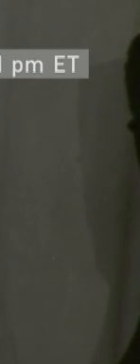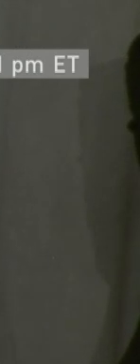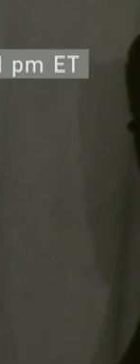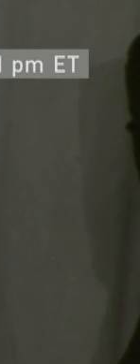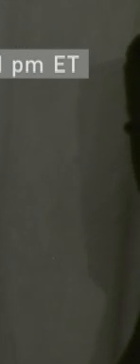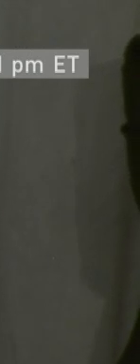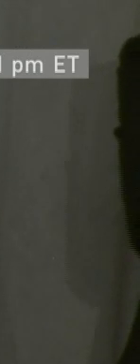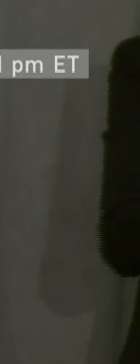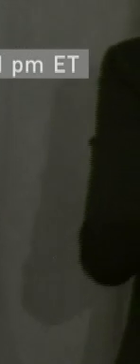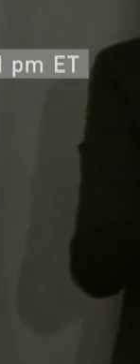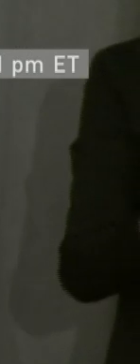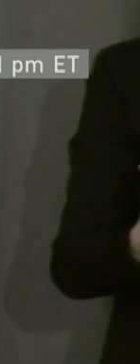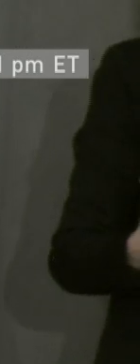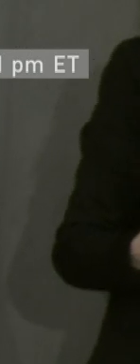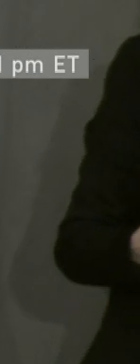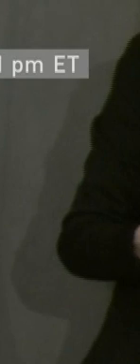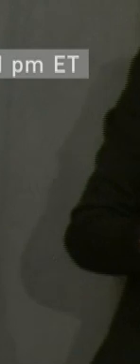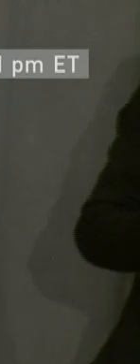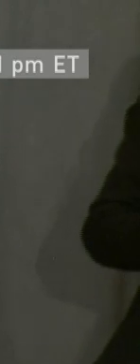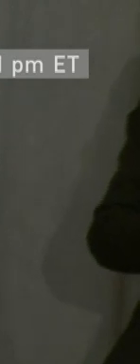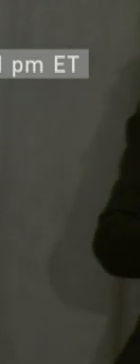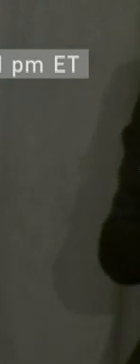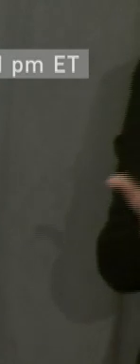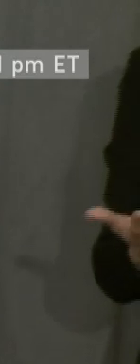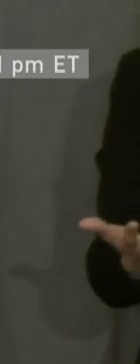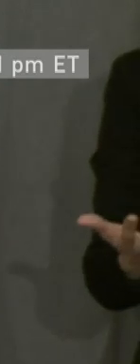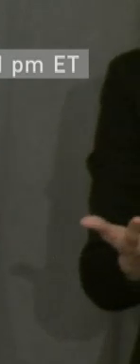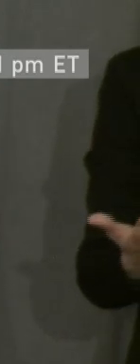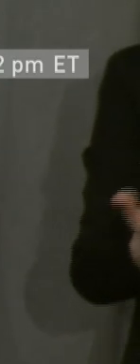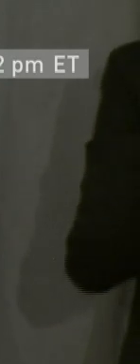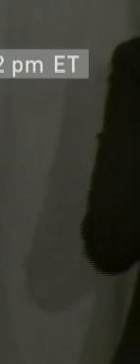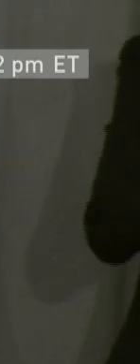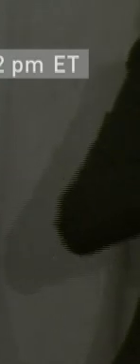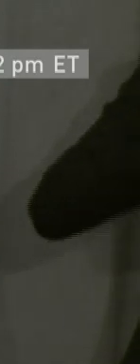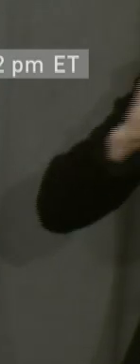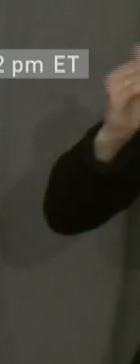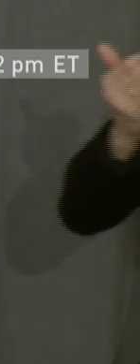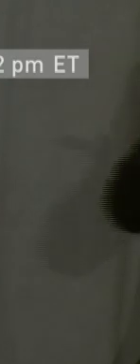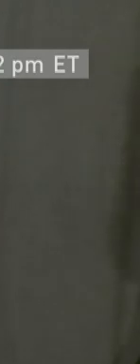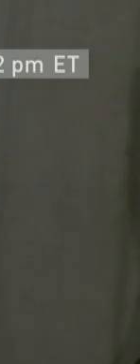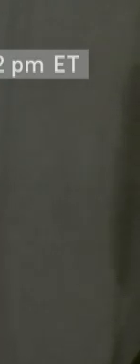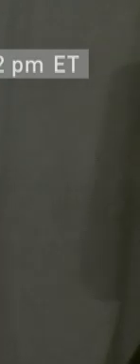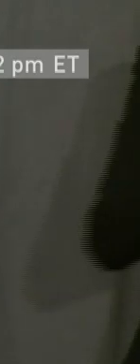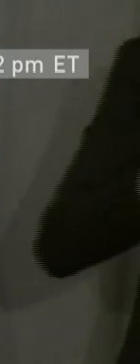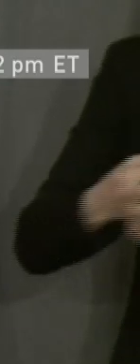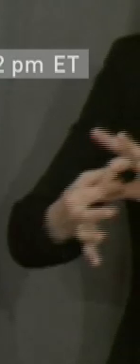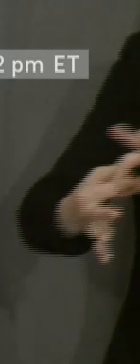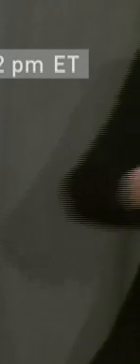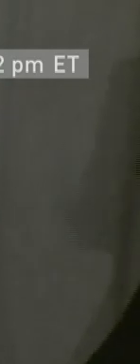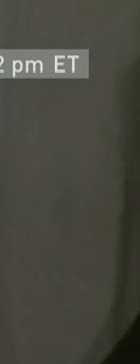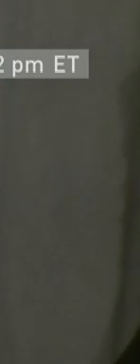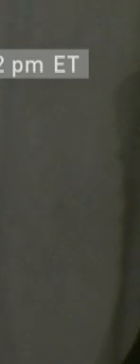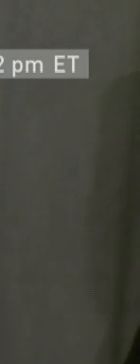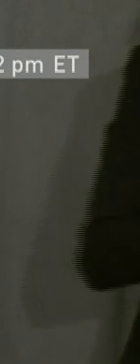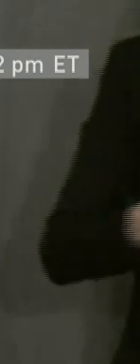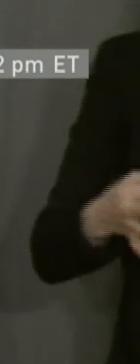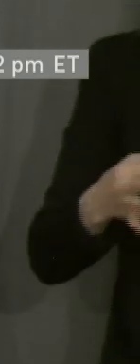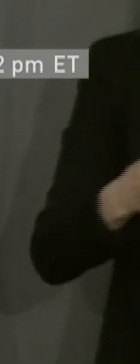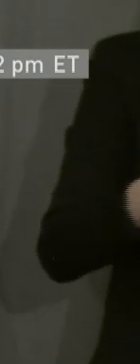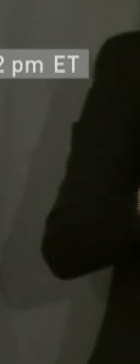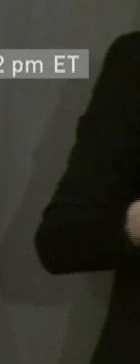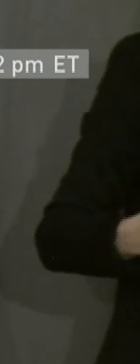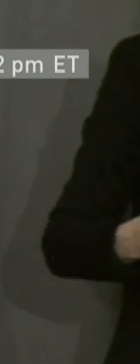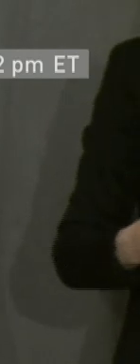all those things are going hand in hand to make sure the plumbing is working well. And that means that the rest of the